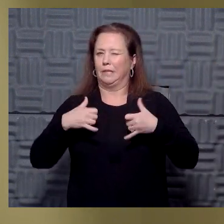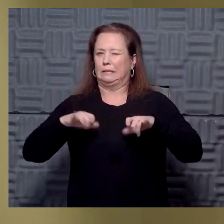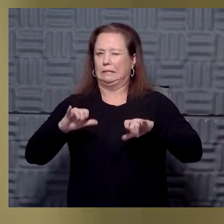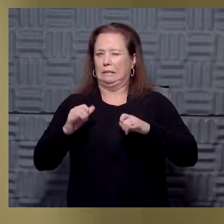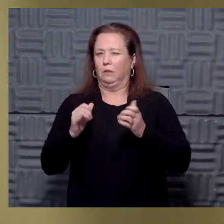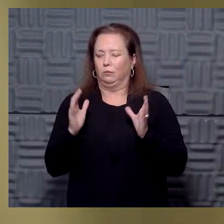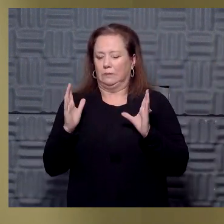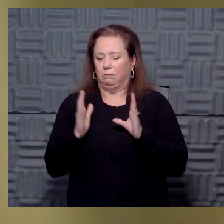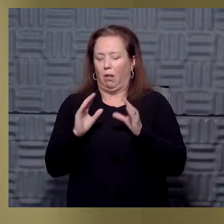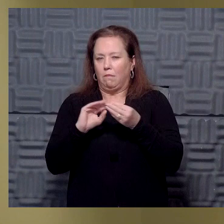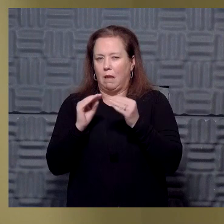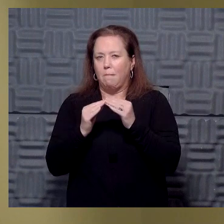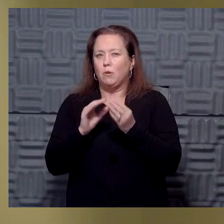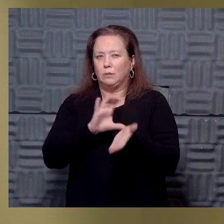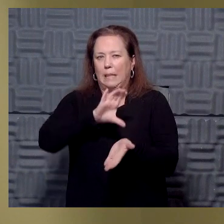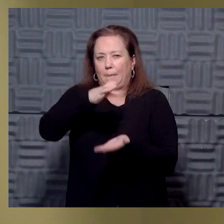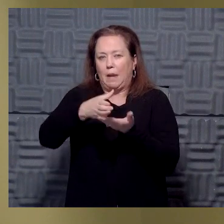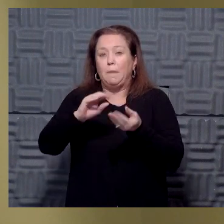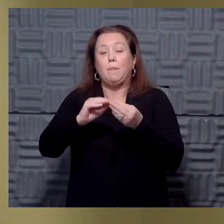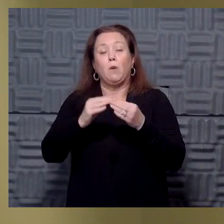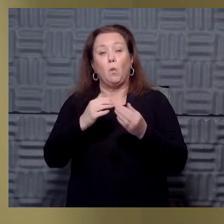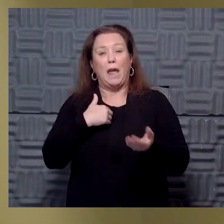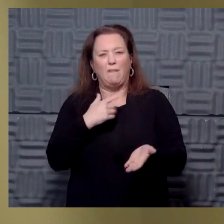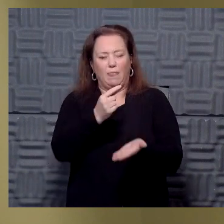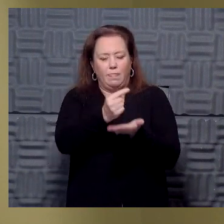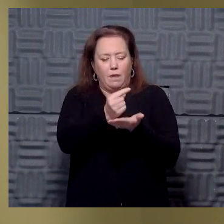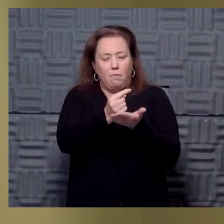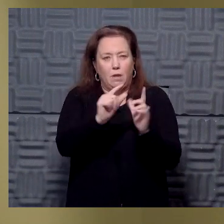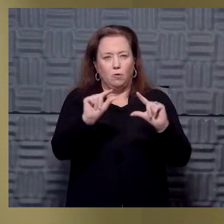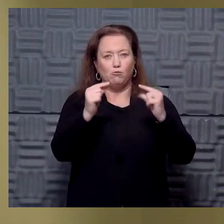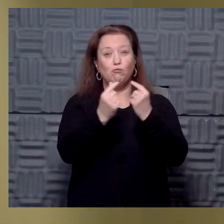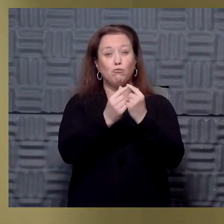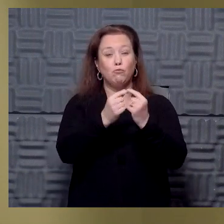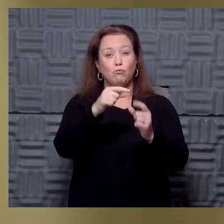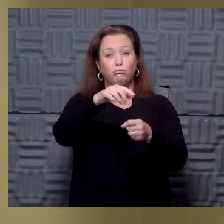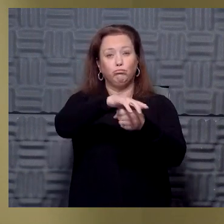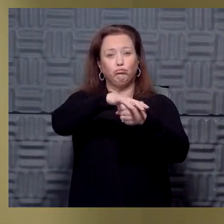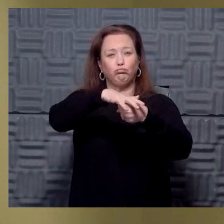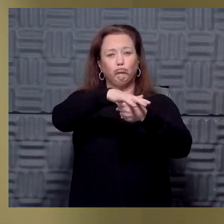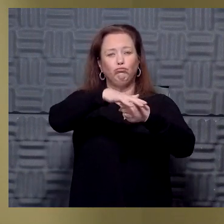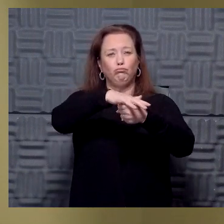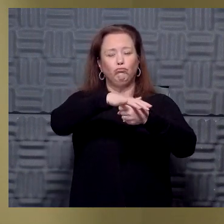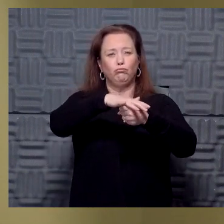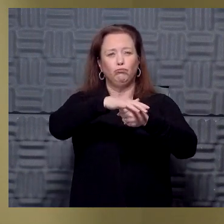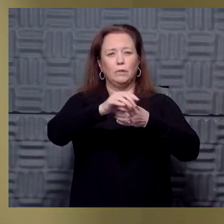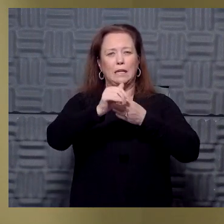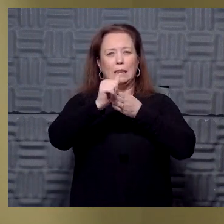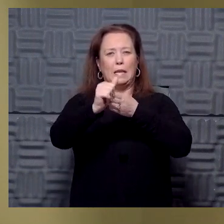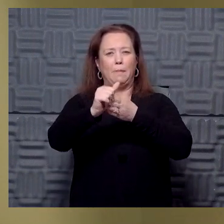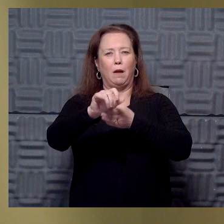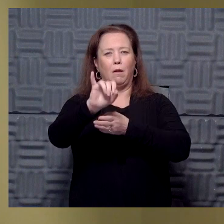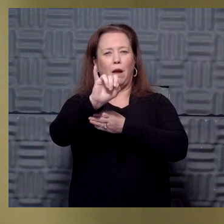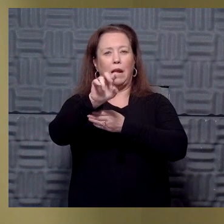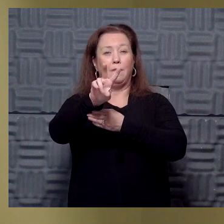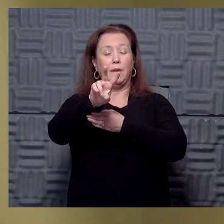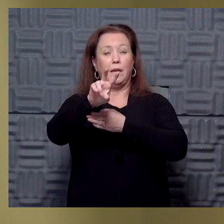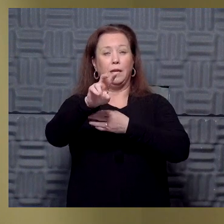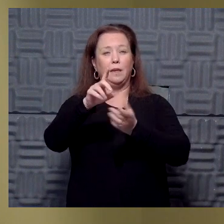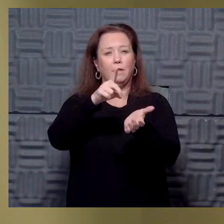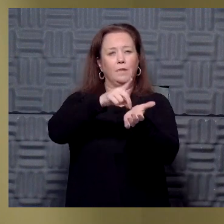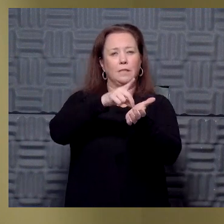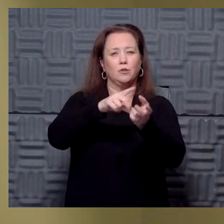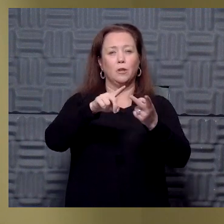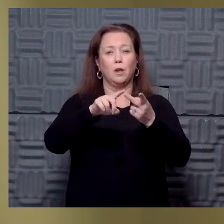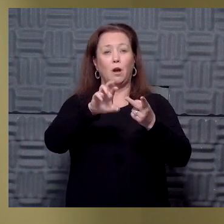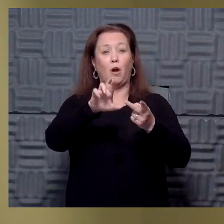fairly small. We definitely have our therapeutics group that's led by some of our ID physicians and our critical care